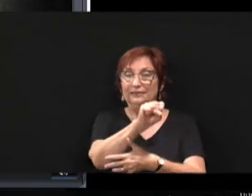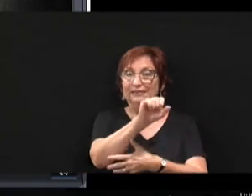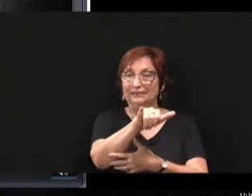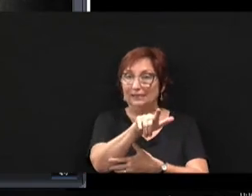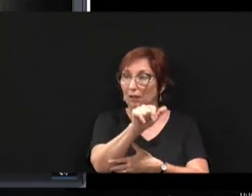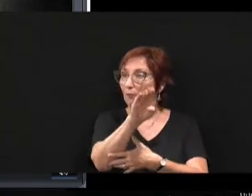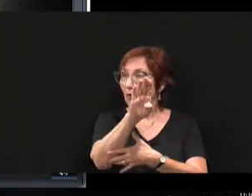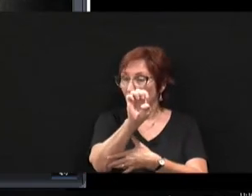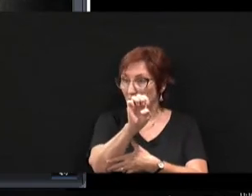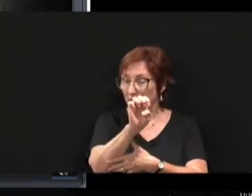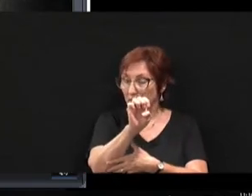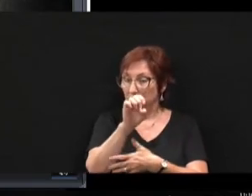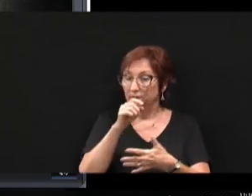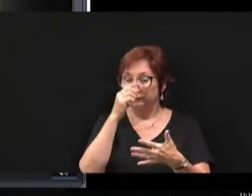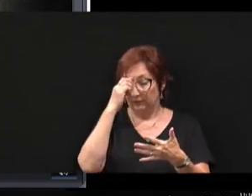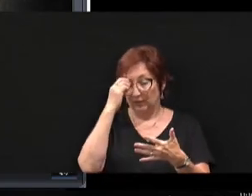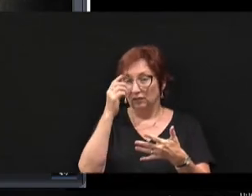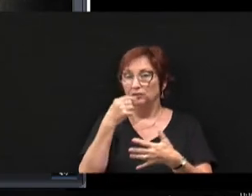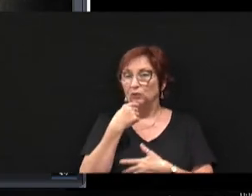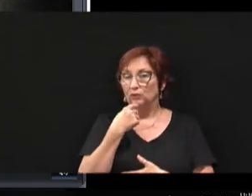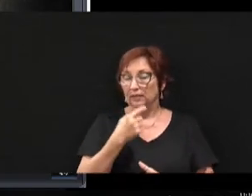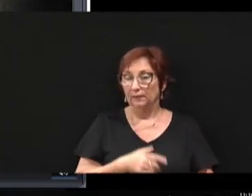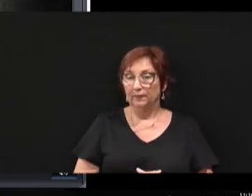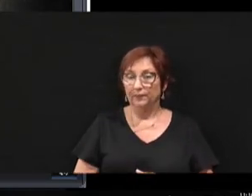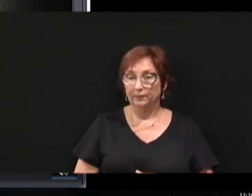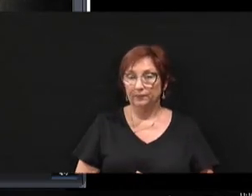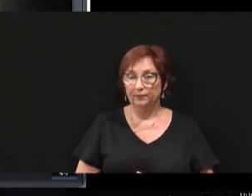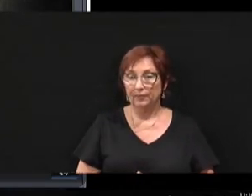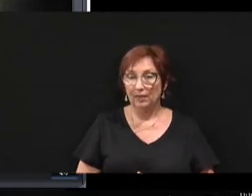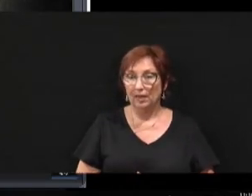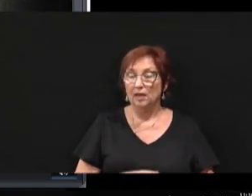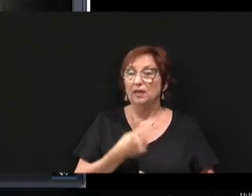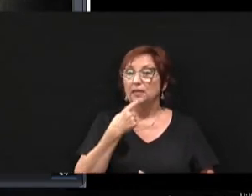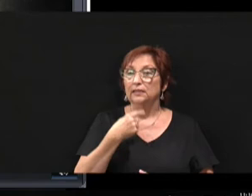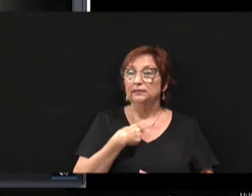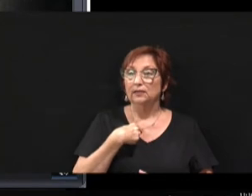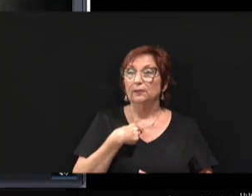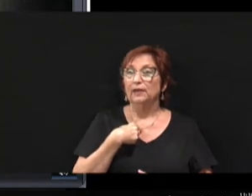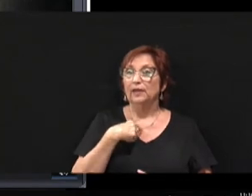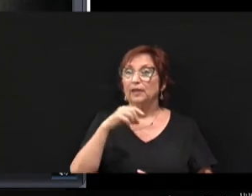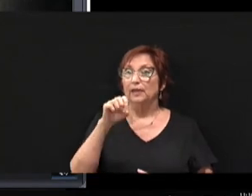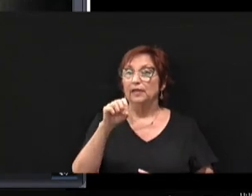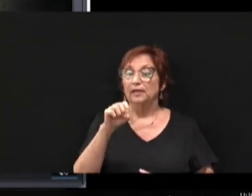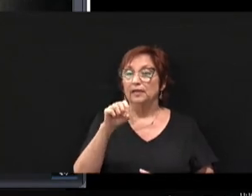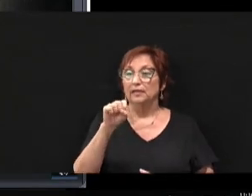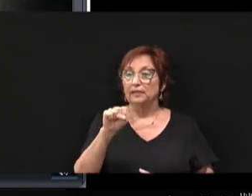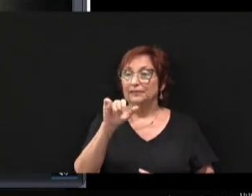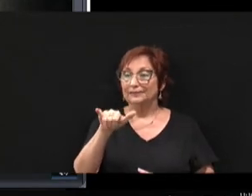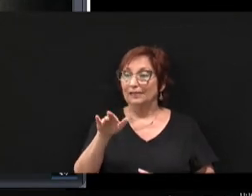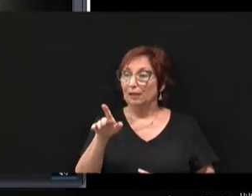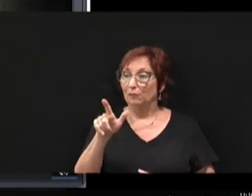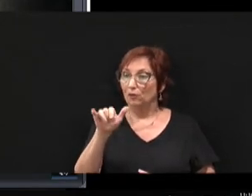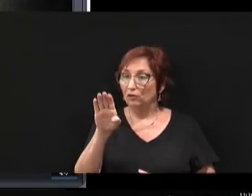are. So we say, tell me the syllables in basket.